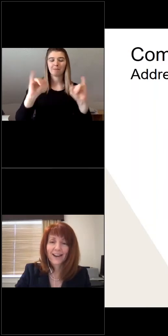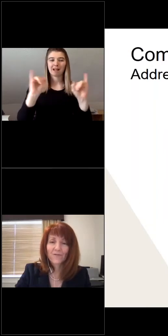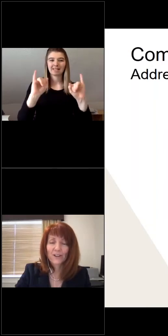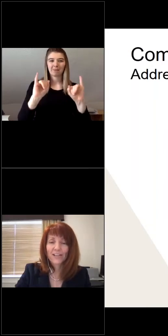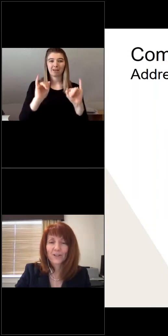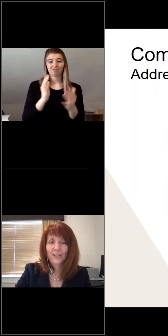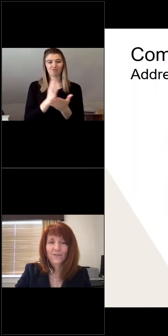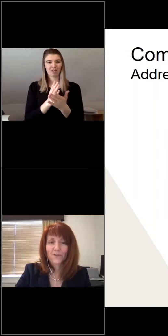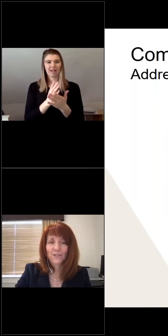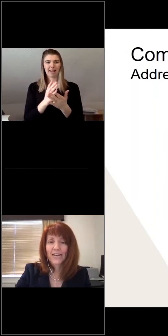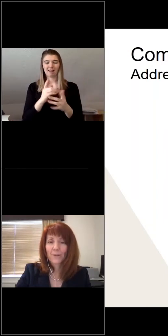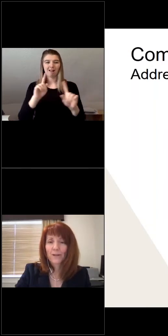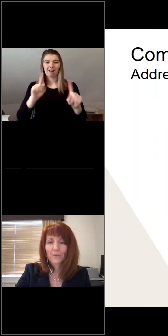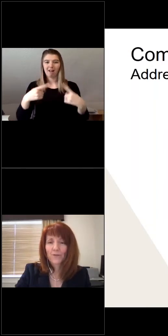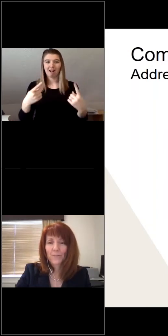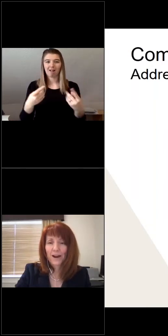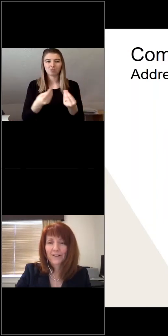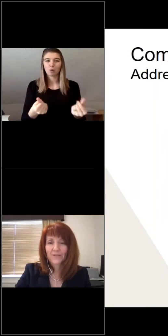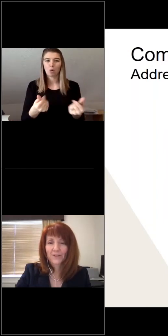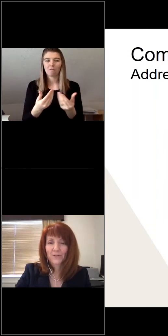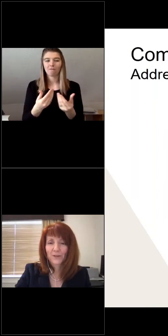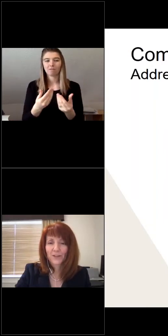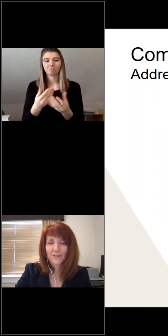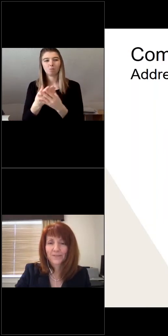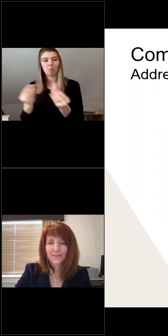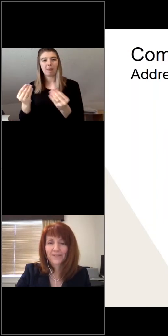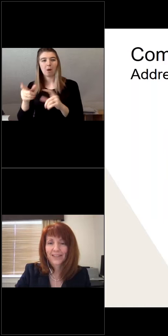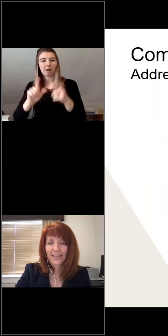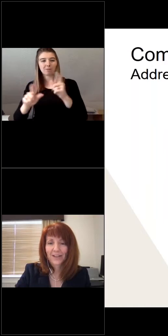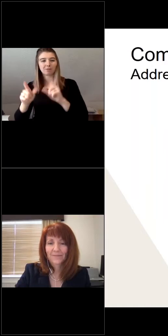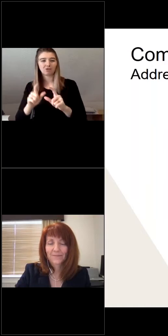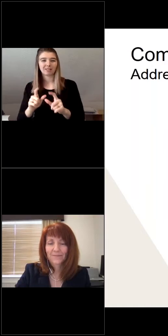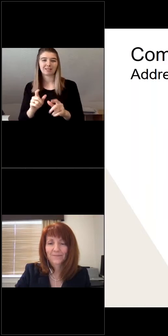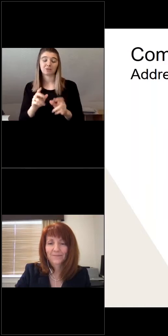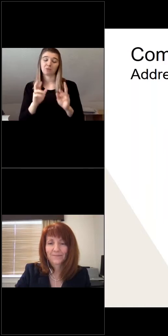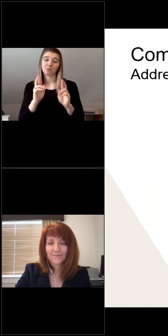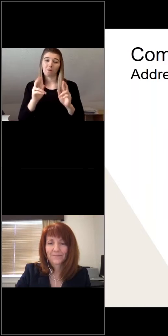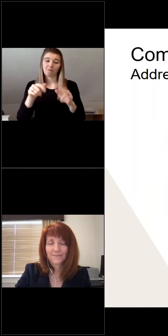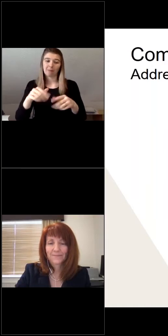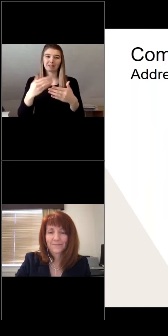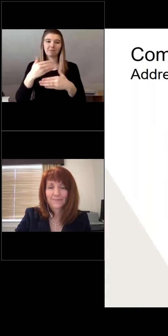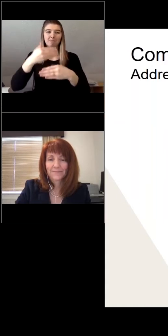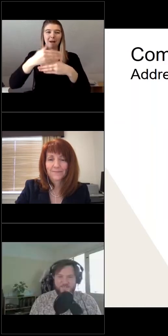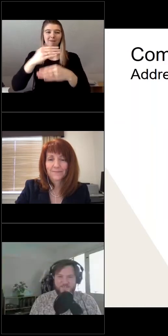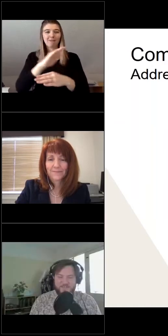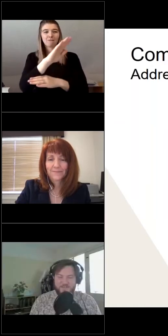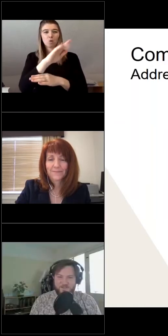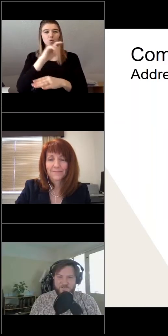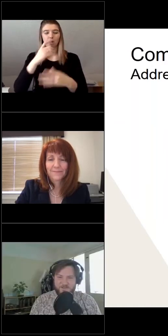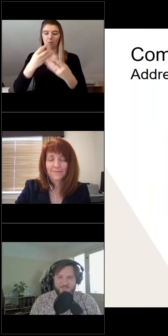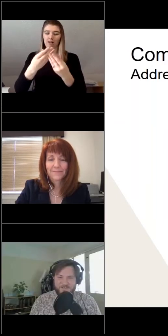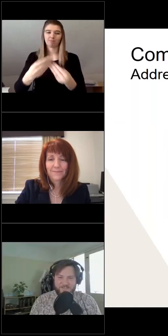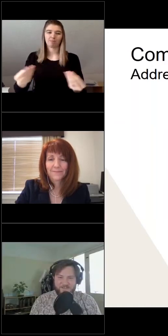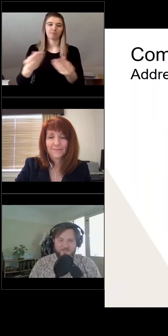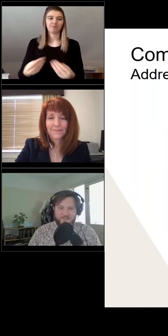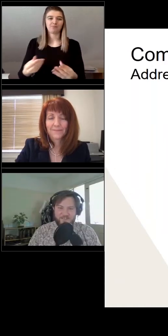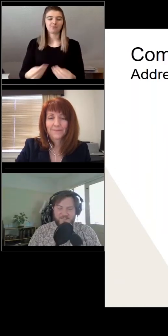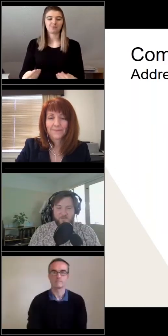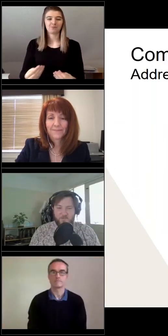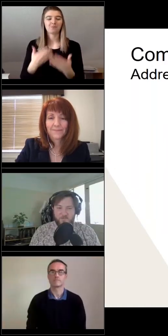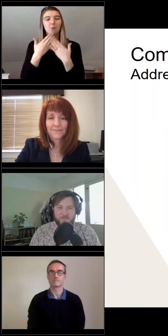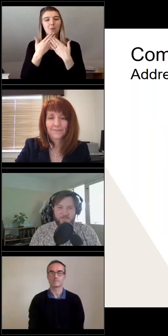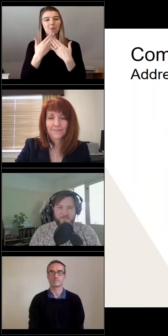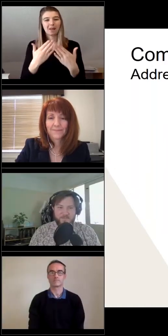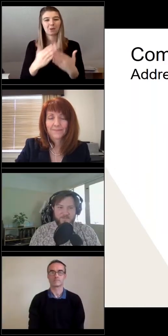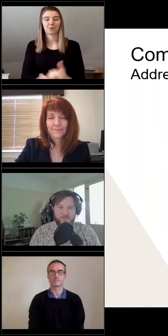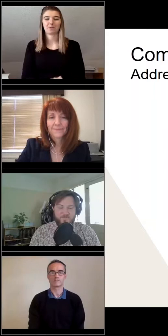today, and really looking forward to helping move the barriers for the future. Thank you. Thank you very much, Carol.